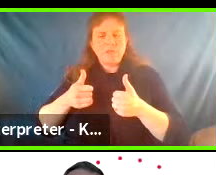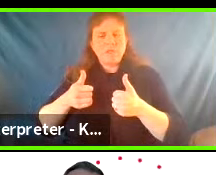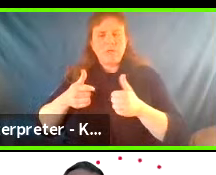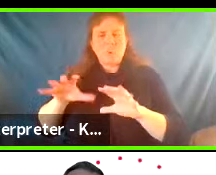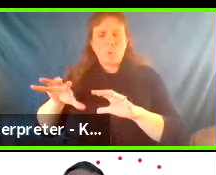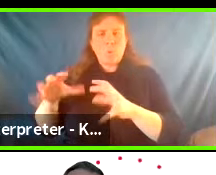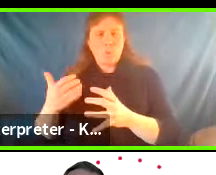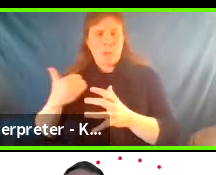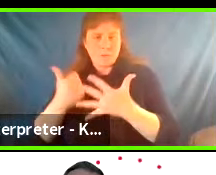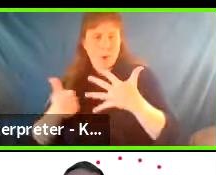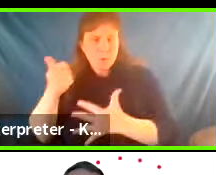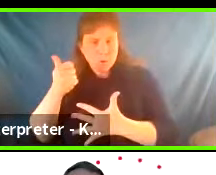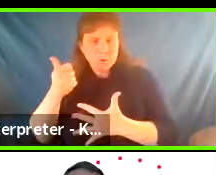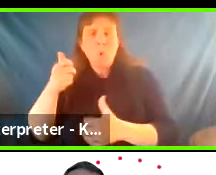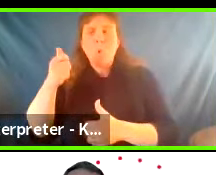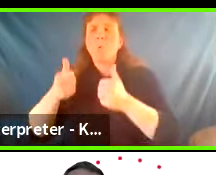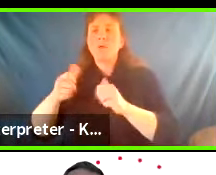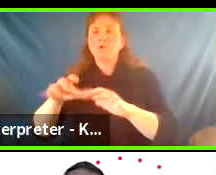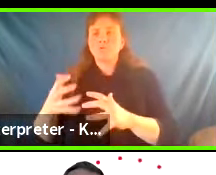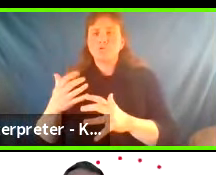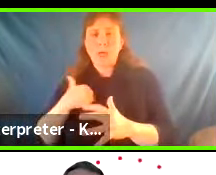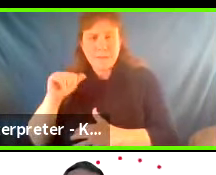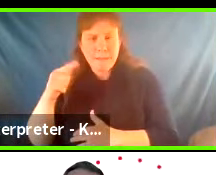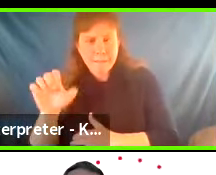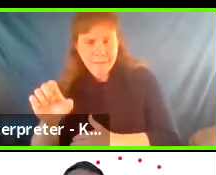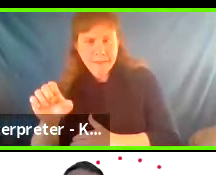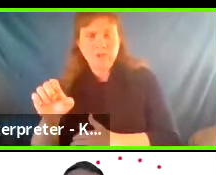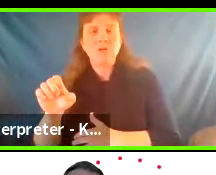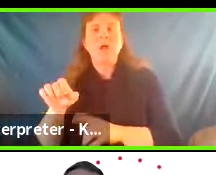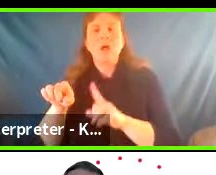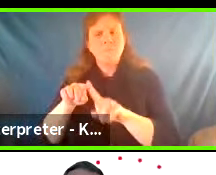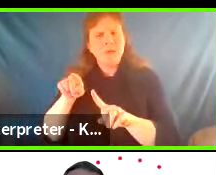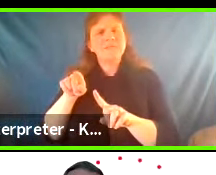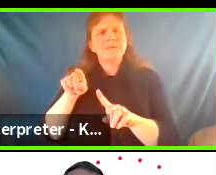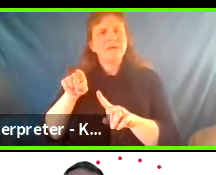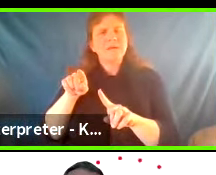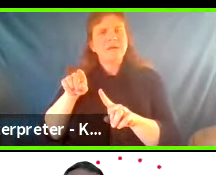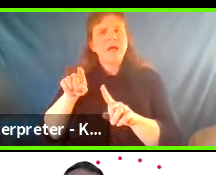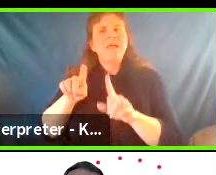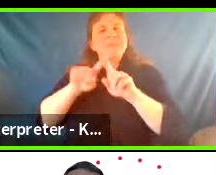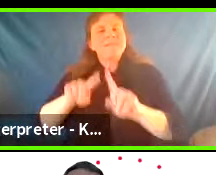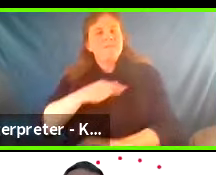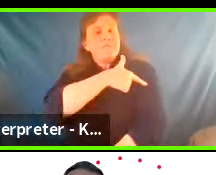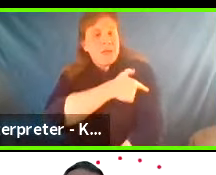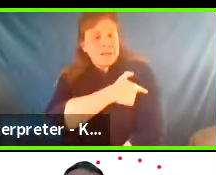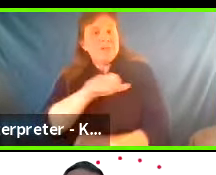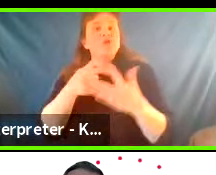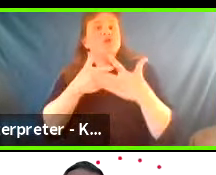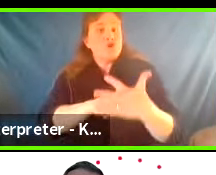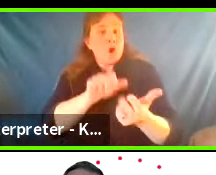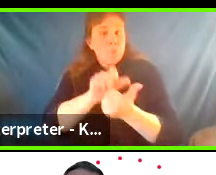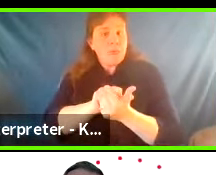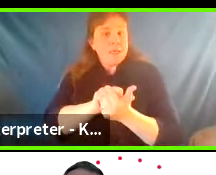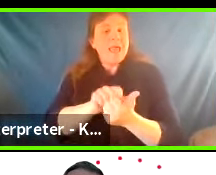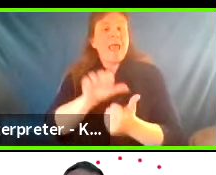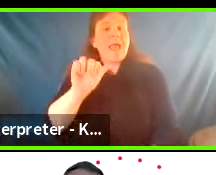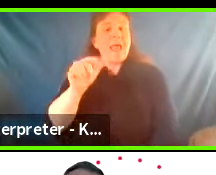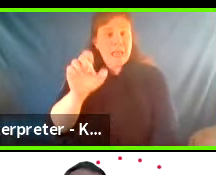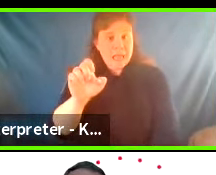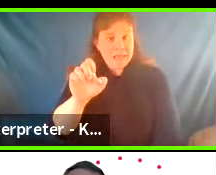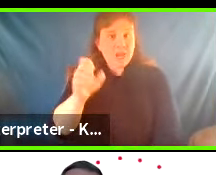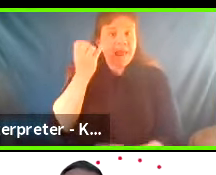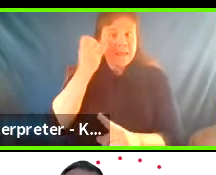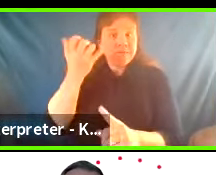to, food as well as emergency and other workers. So please clarify, because that's my understanding of reading the website, although looking at the